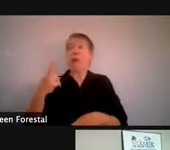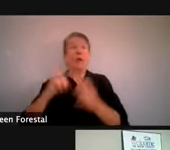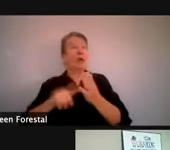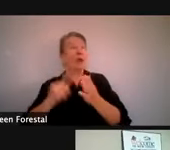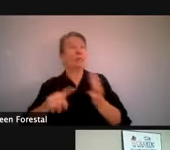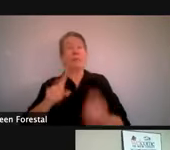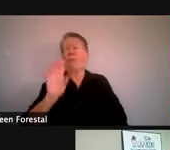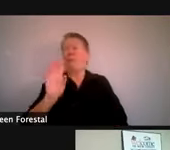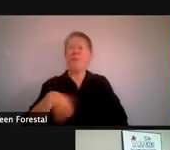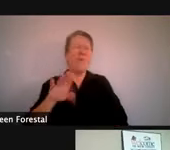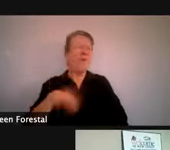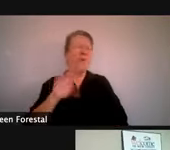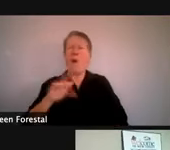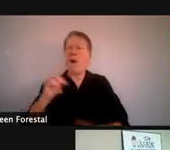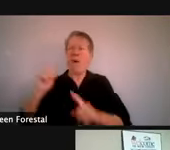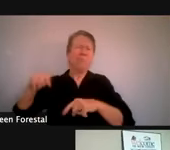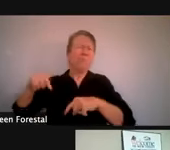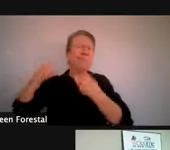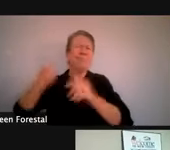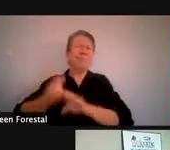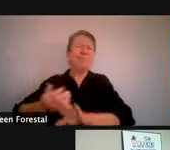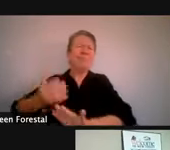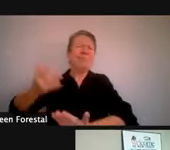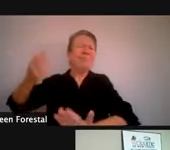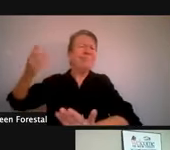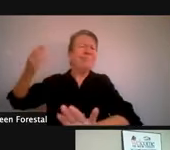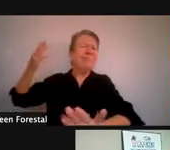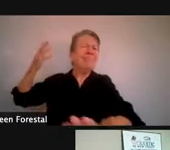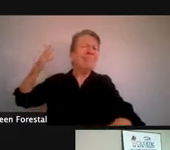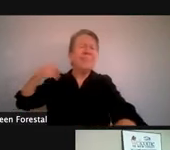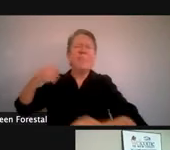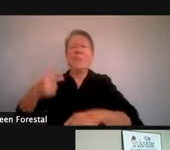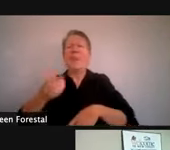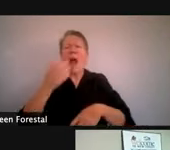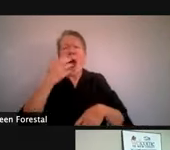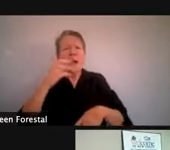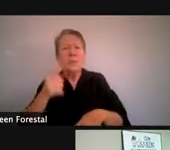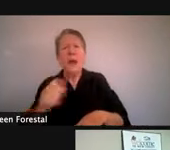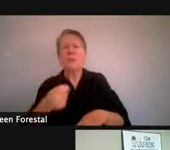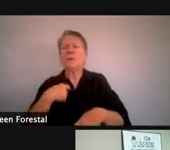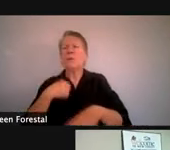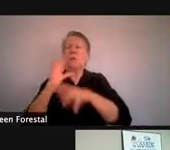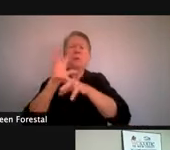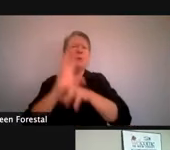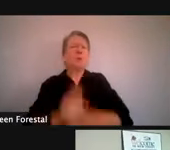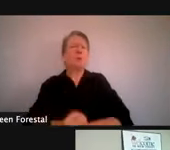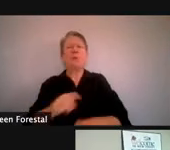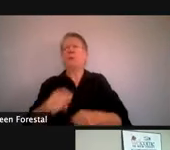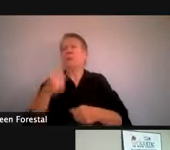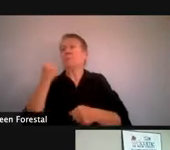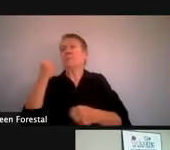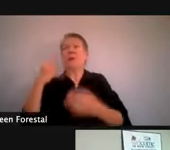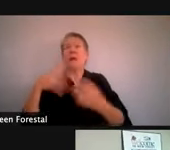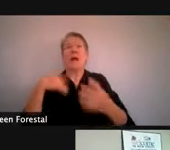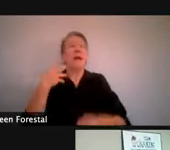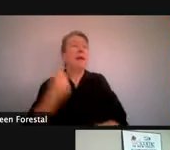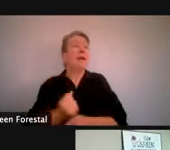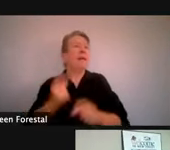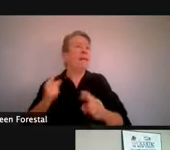The hotspot reality is a reality that we've been living with largely successfully, I have to say, forever and always. So great